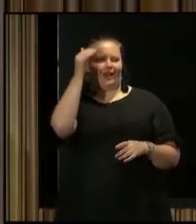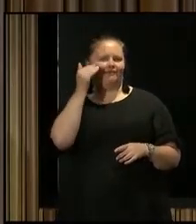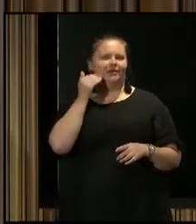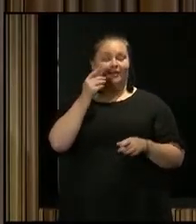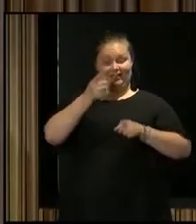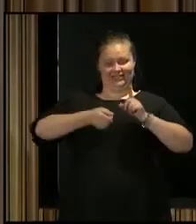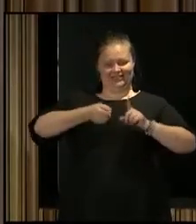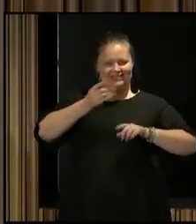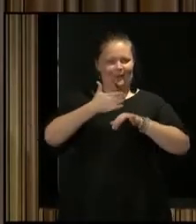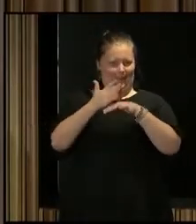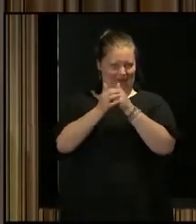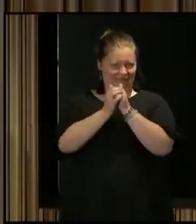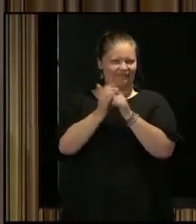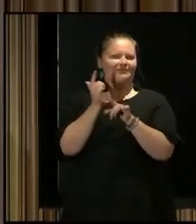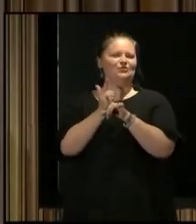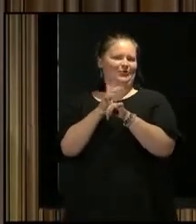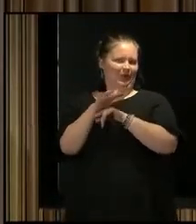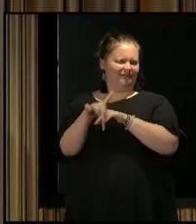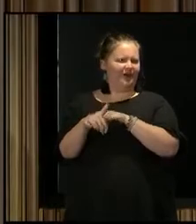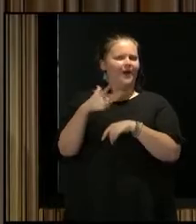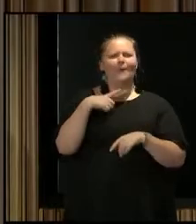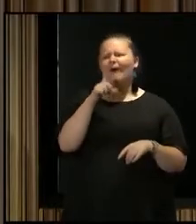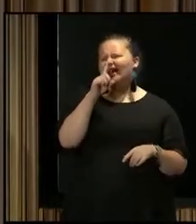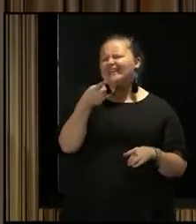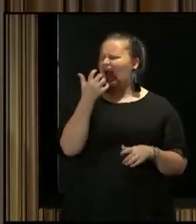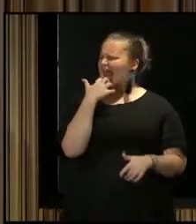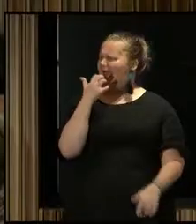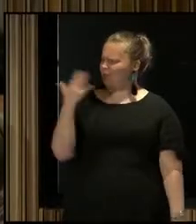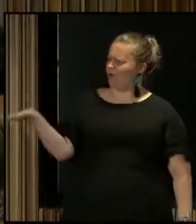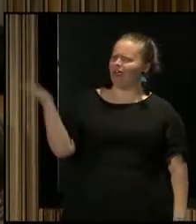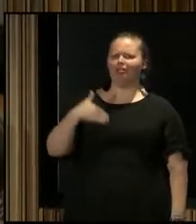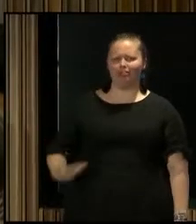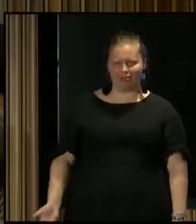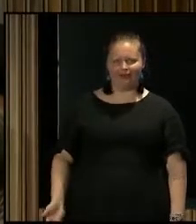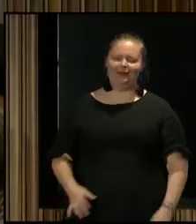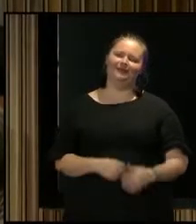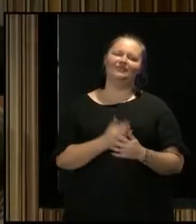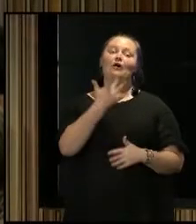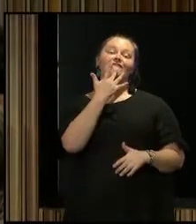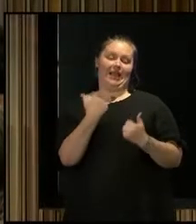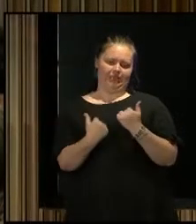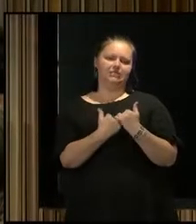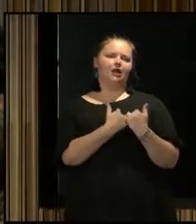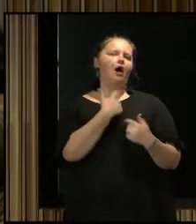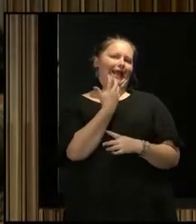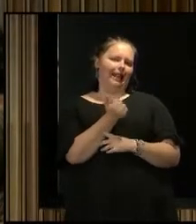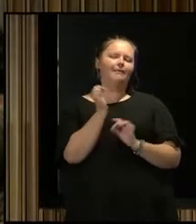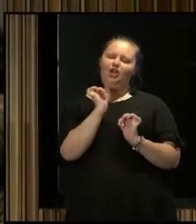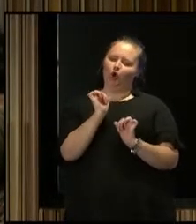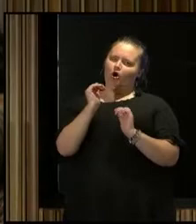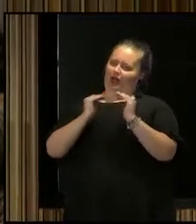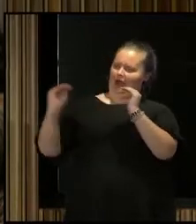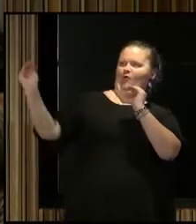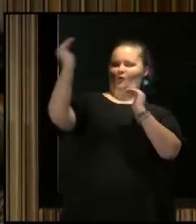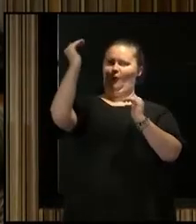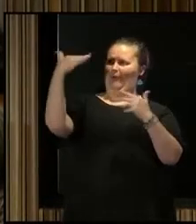and I, Amisha, talk about, why can't we get Apple to do this? So yes, the fake assistant, I had it, but yep, you took it to a whole